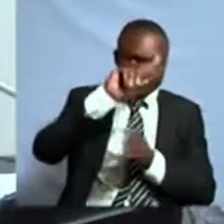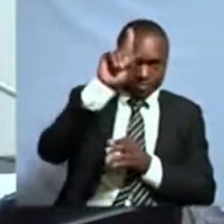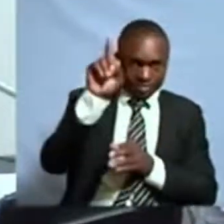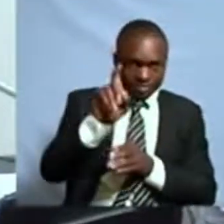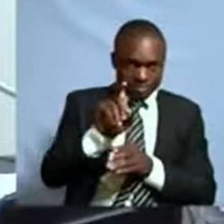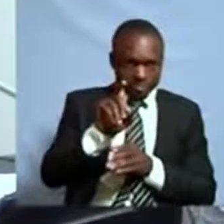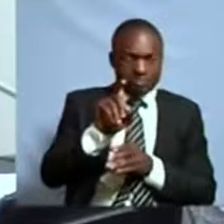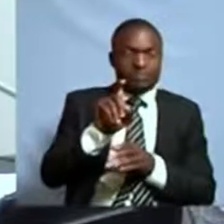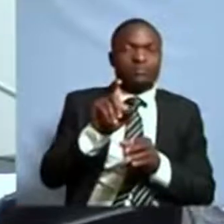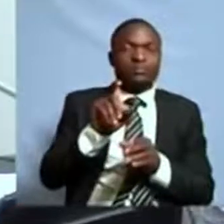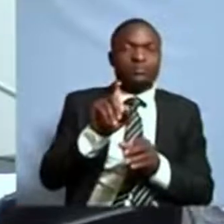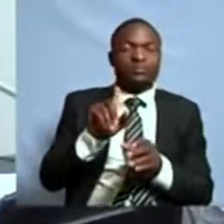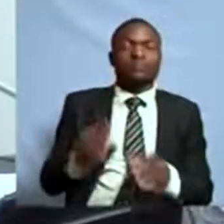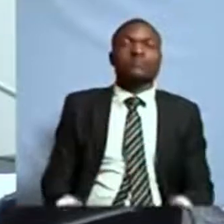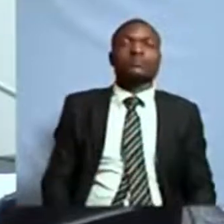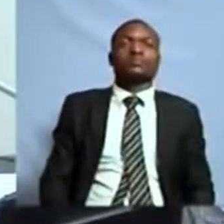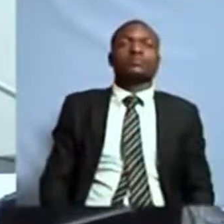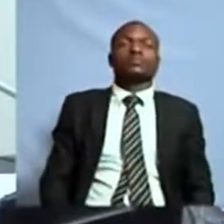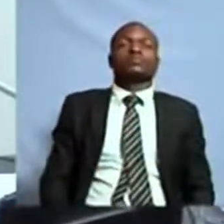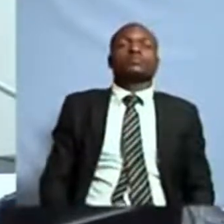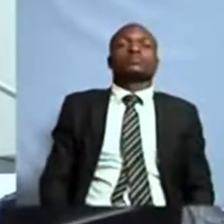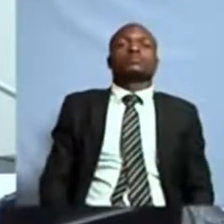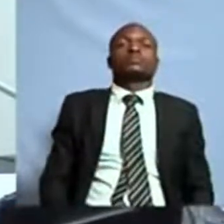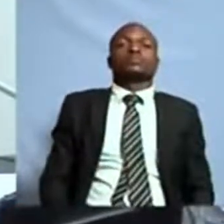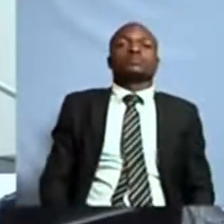clarification points. The